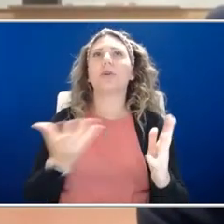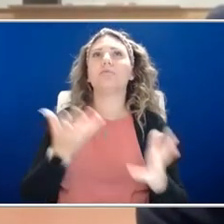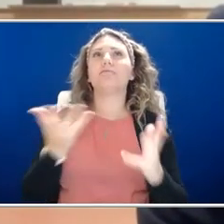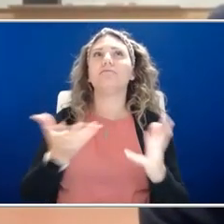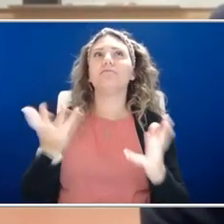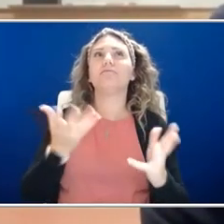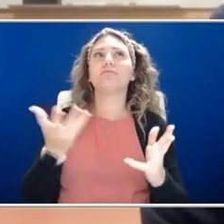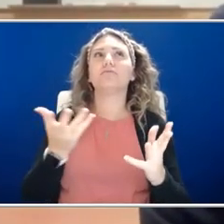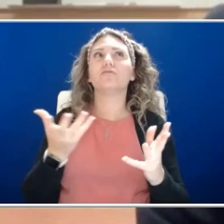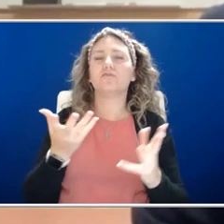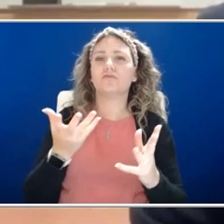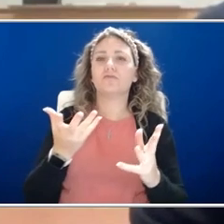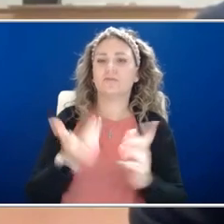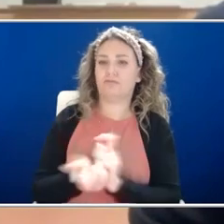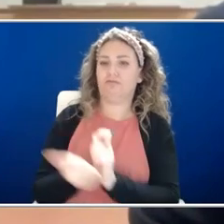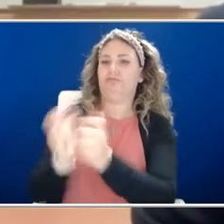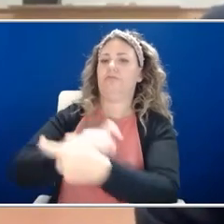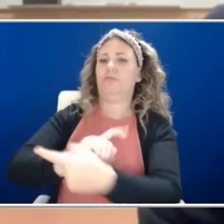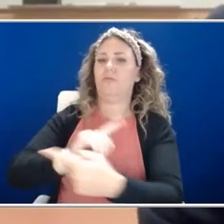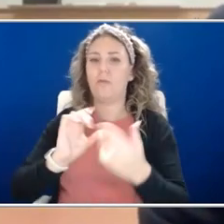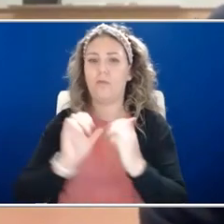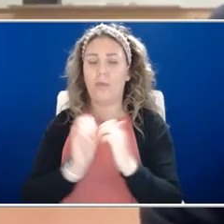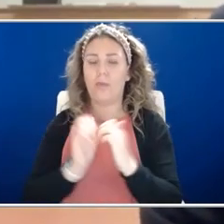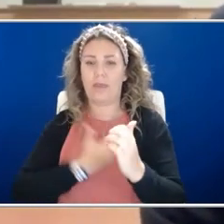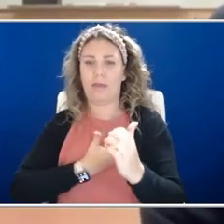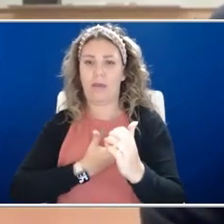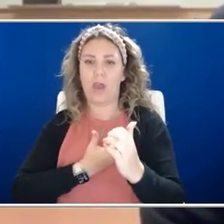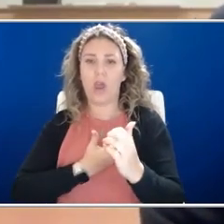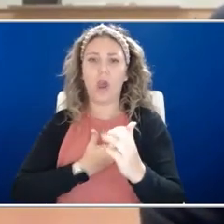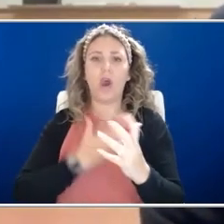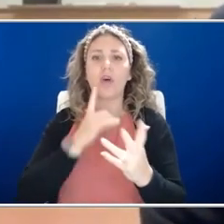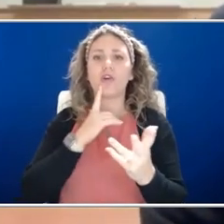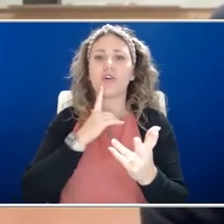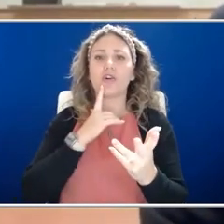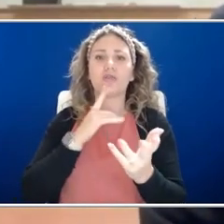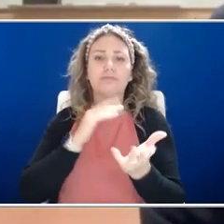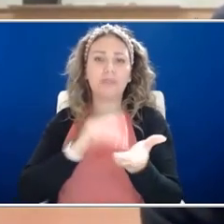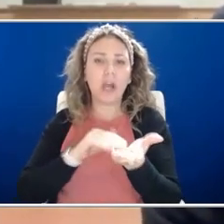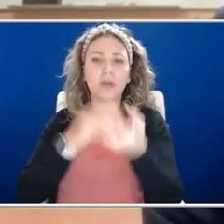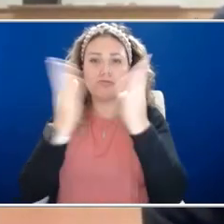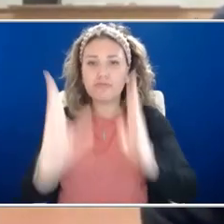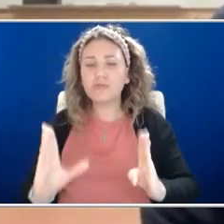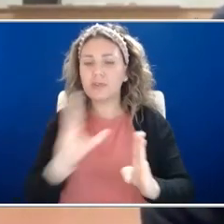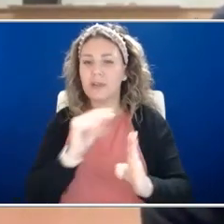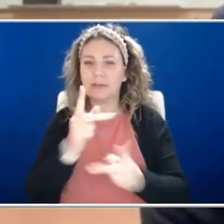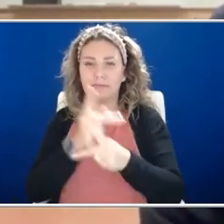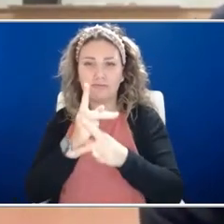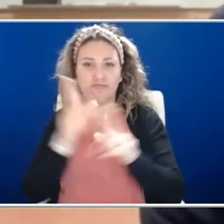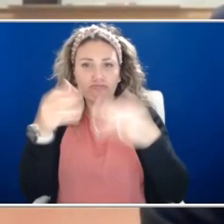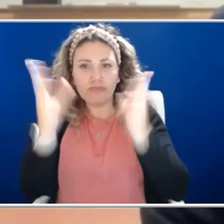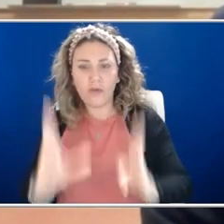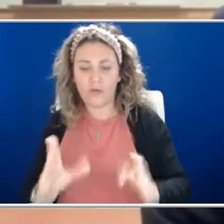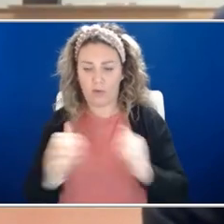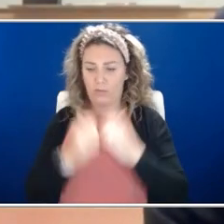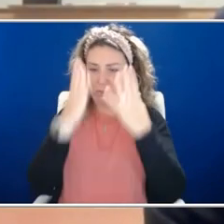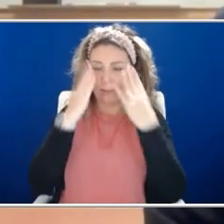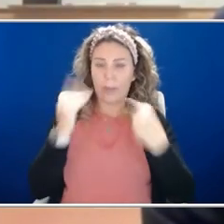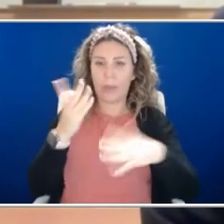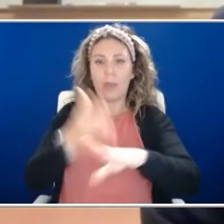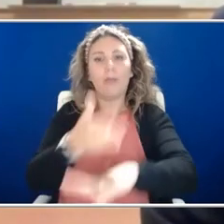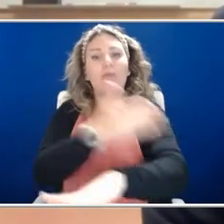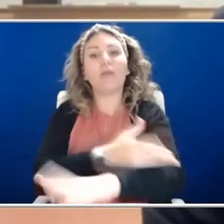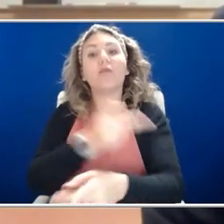our physician and caregivers with the intelligence and the smart information to be able to improve care